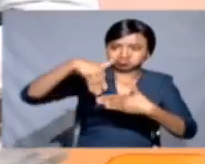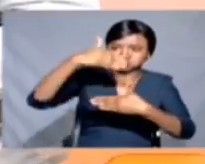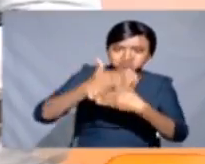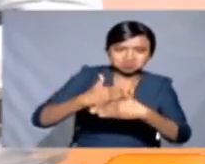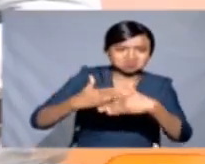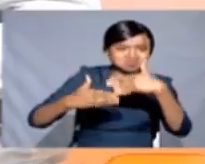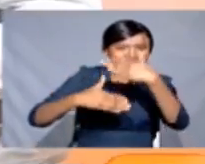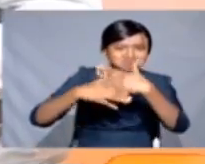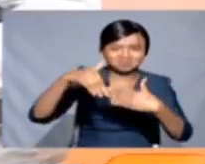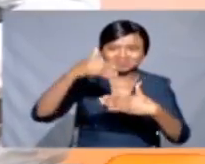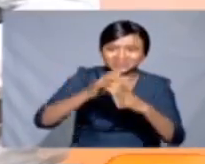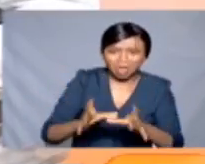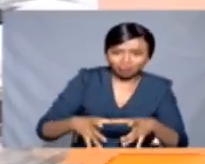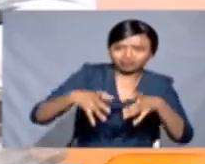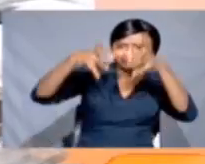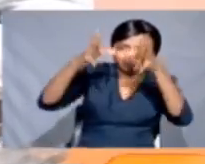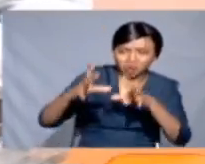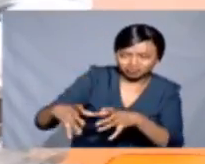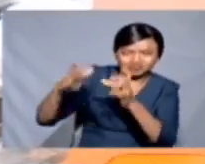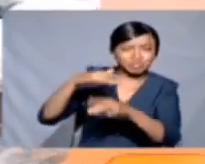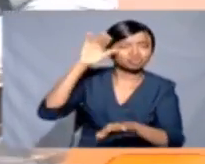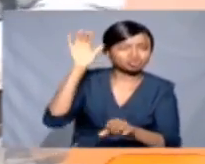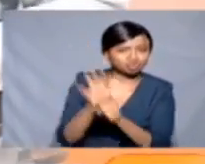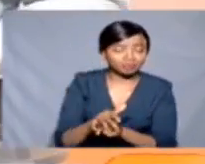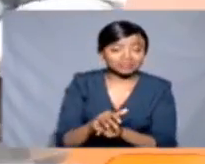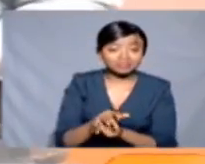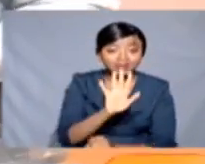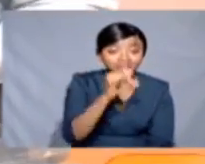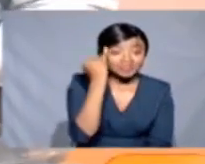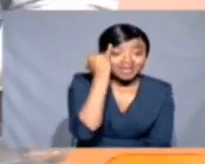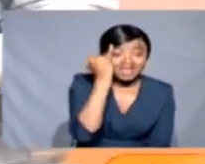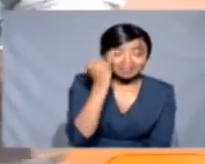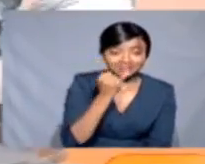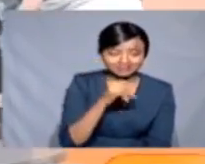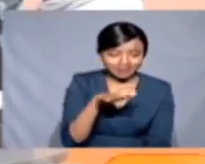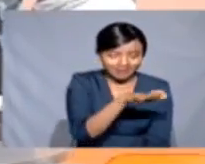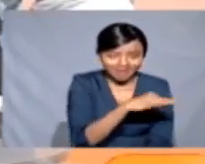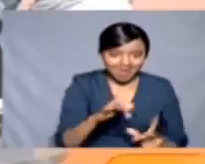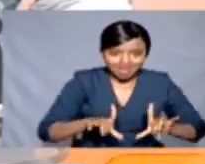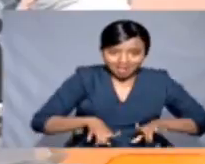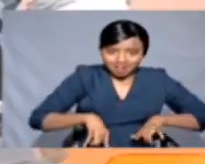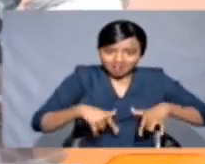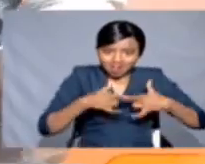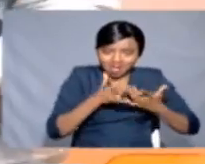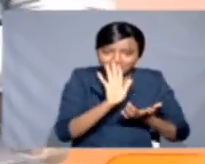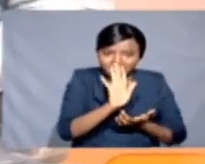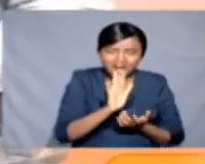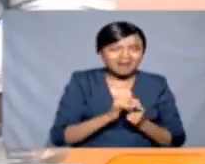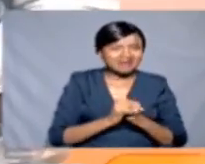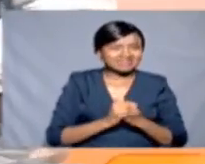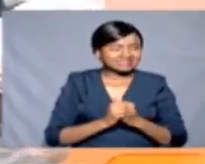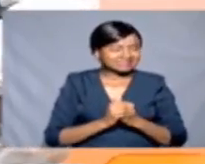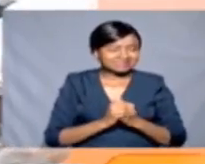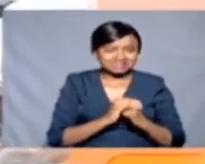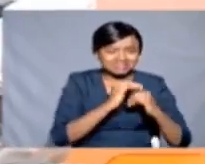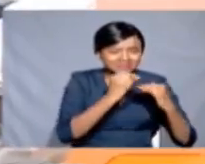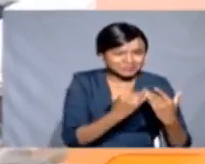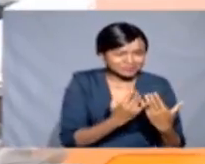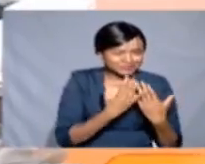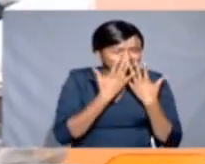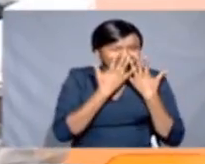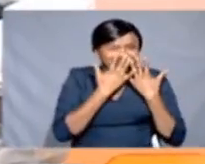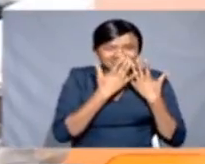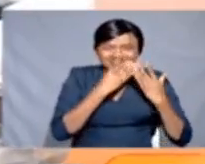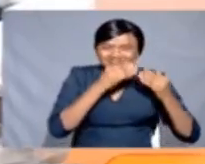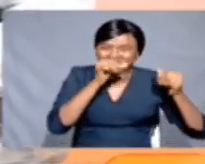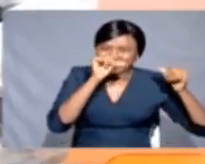across the city. But imagine living in an area where the level of air pollution can go as high as more than 15 times